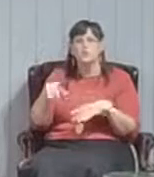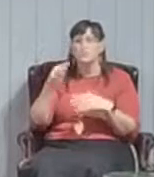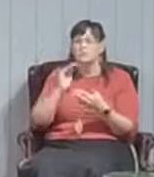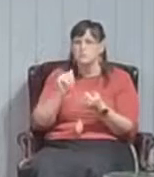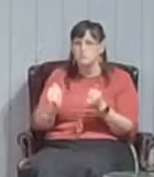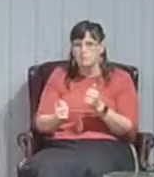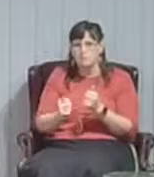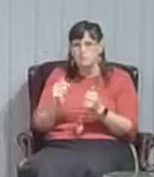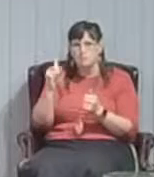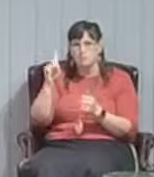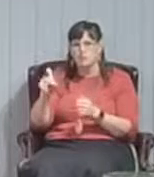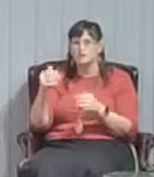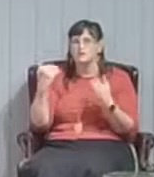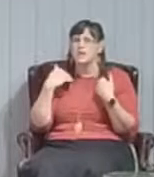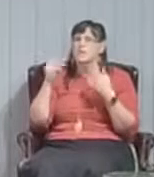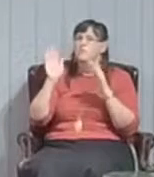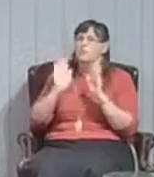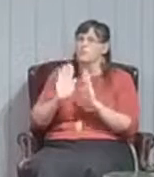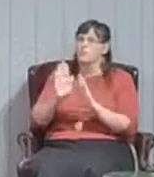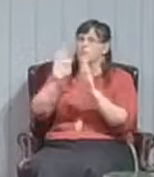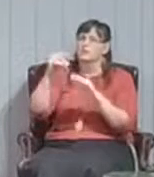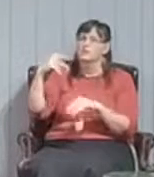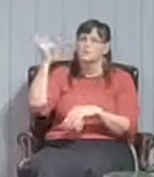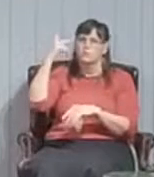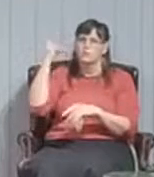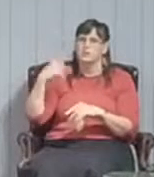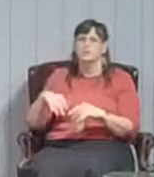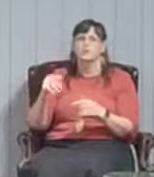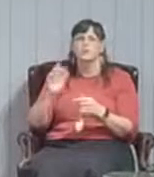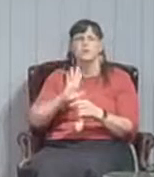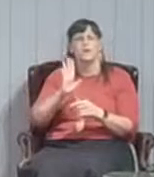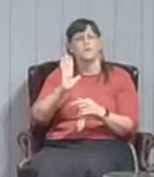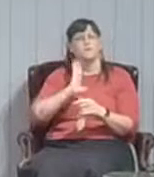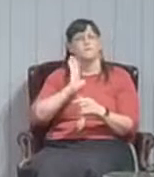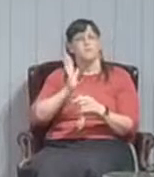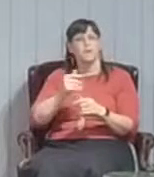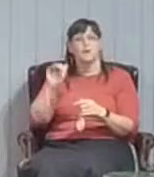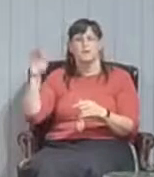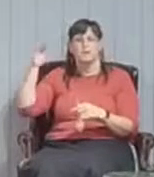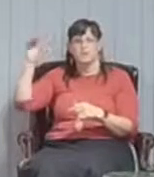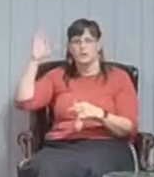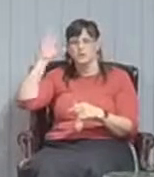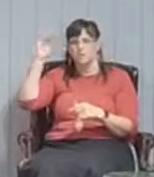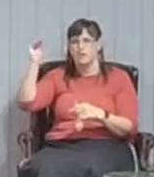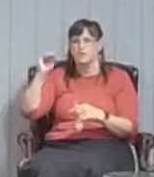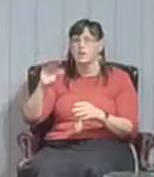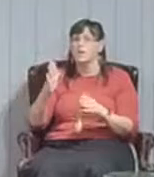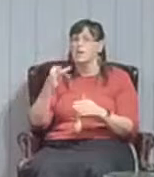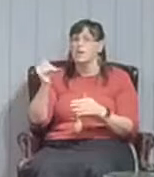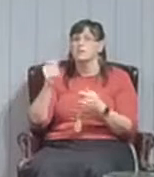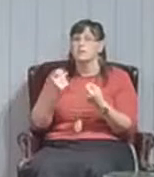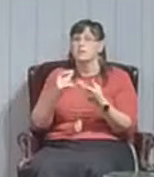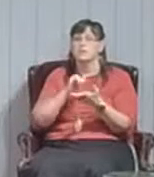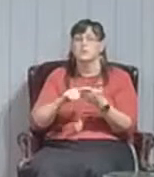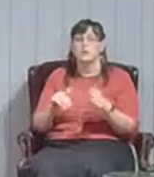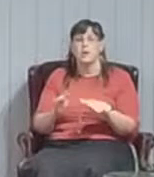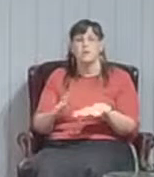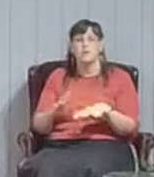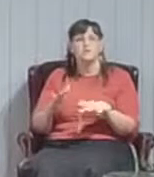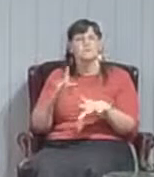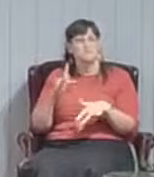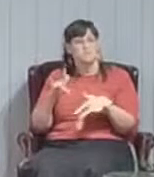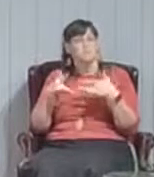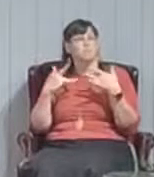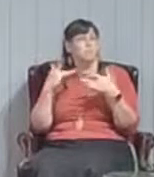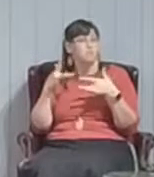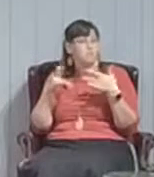wonderful parents. You are such a fine young man. You must have," and by doing that, so he's stroking me, making me feel